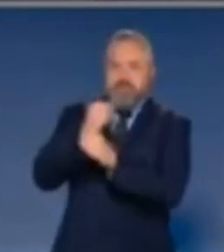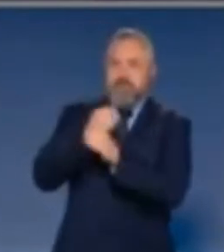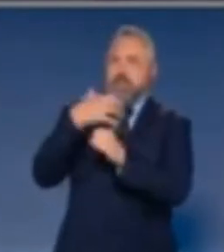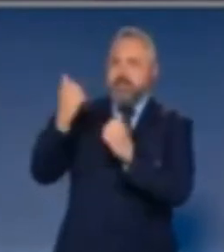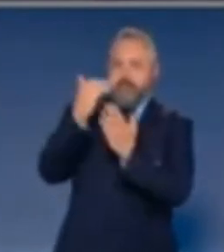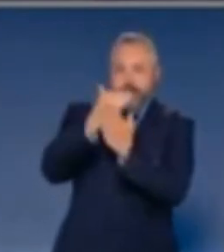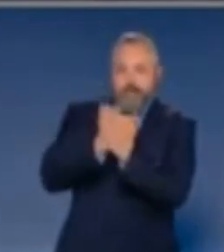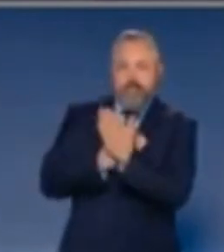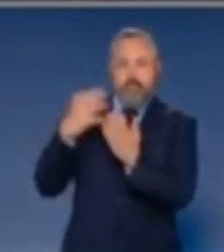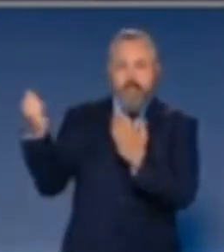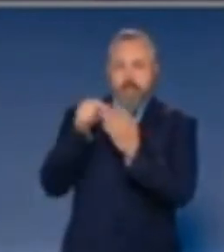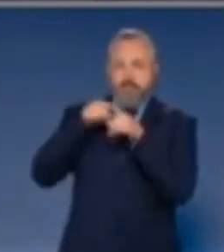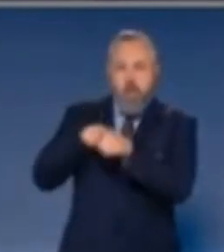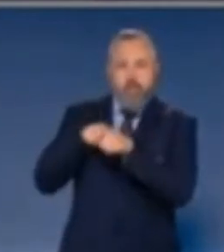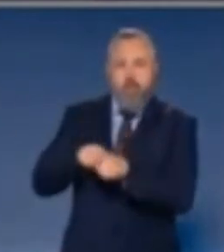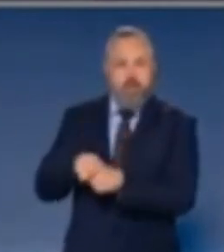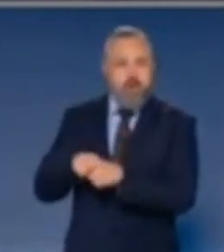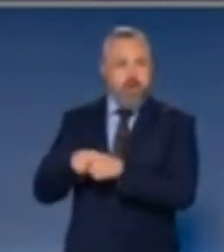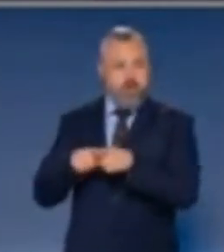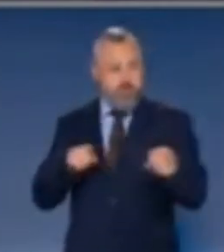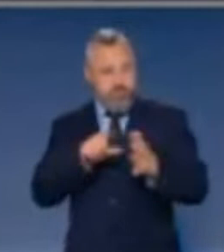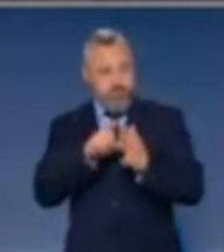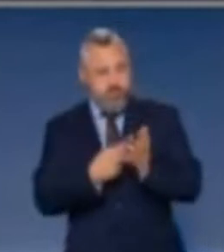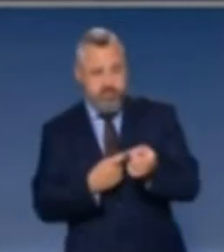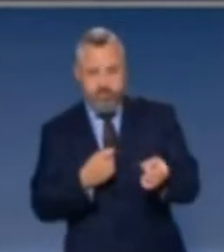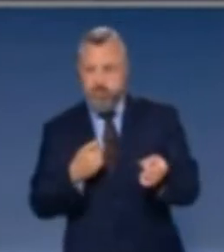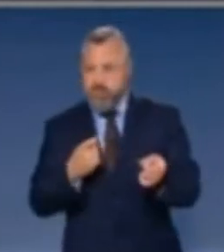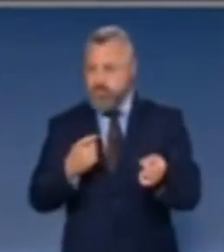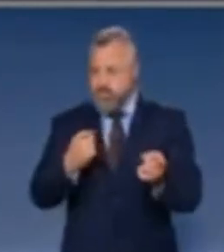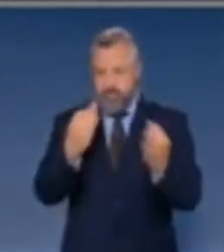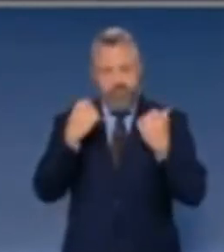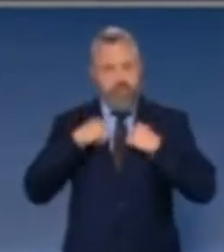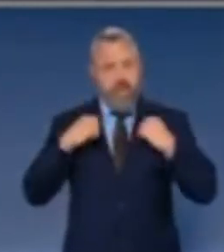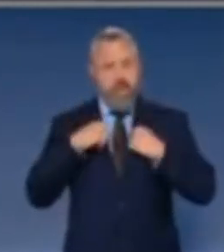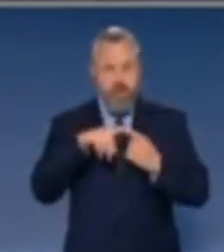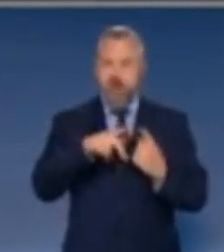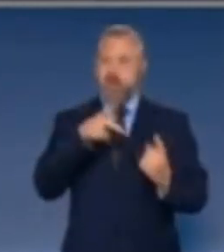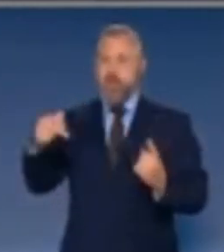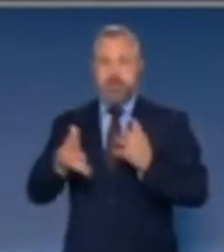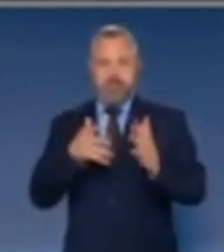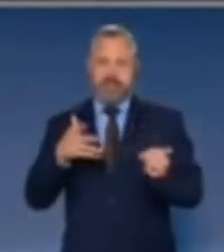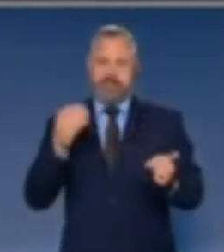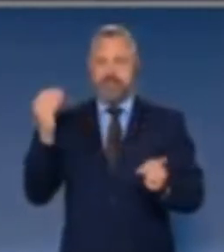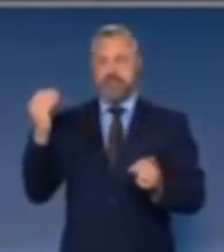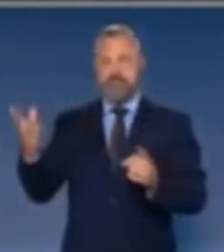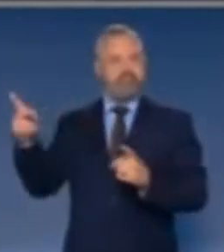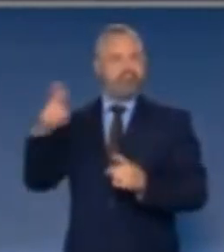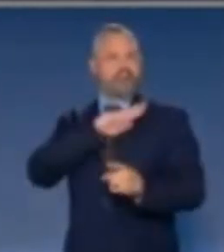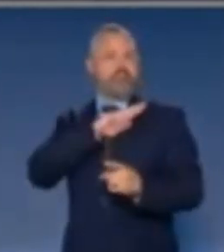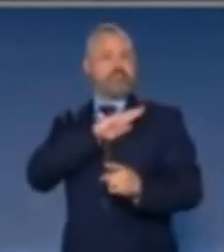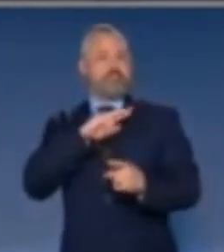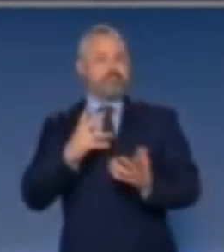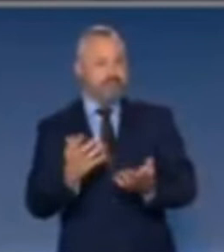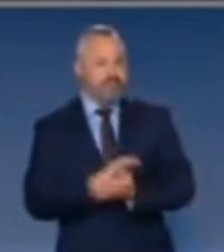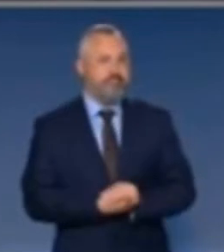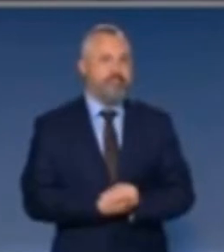have been permitted to carry out these vaccinations without having completed the required training. This doctor should not have been permitted